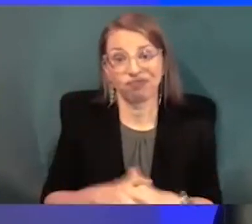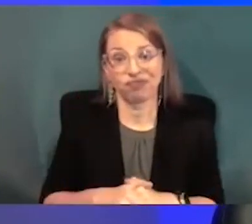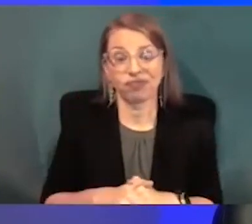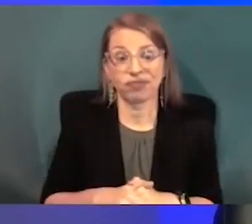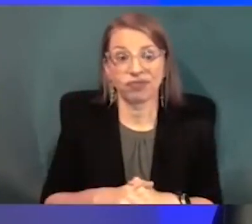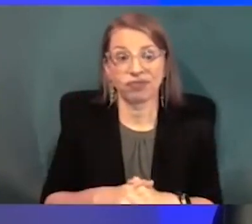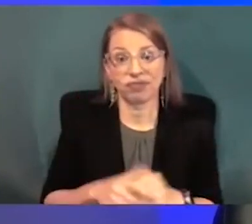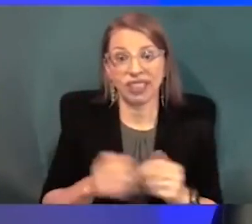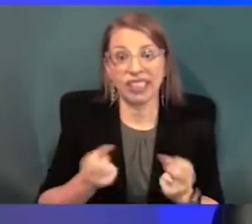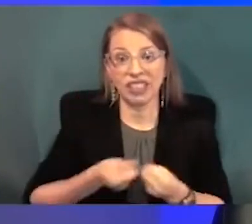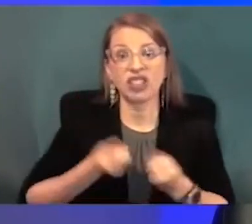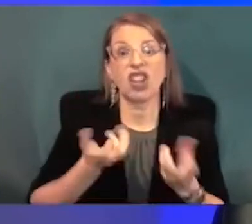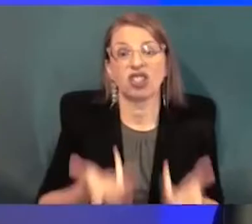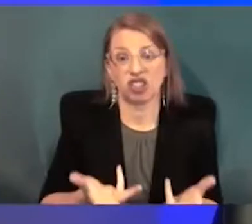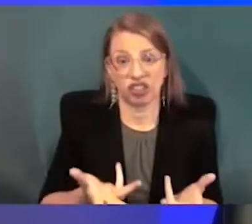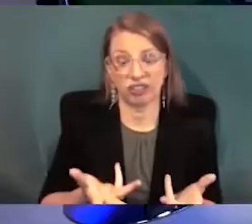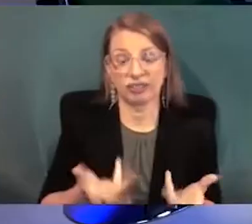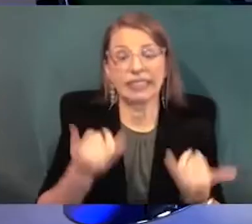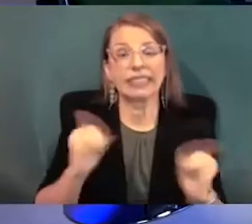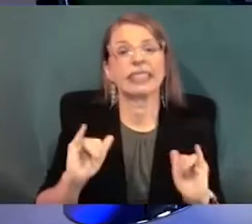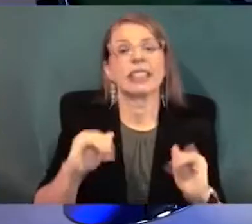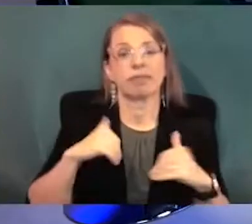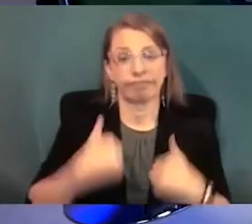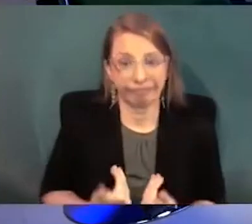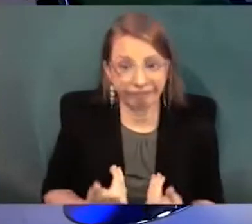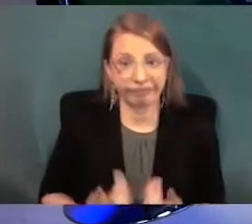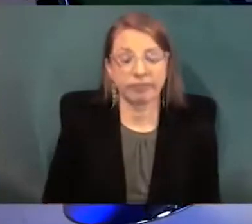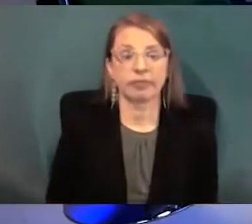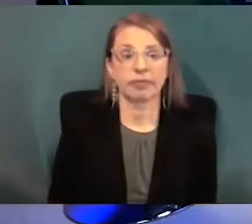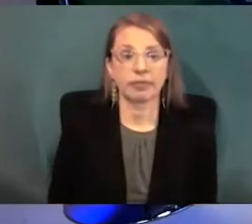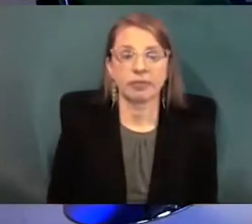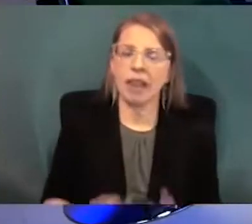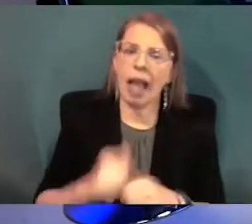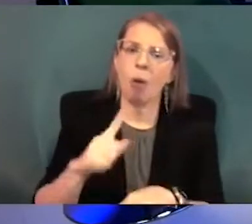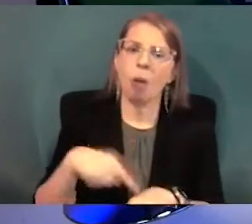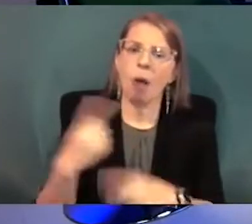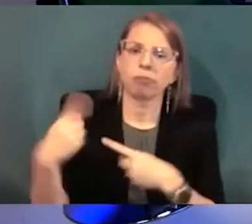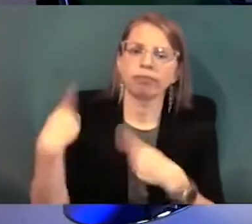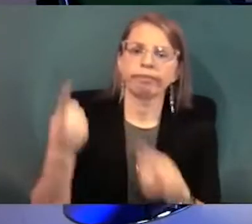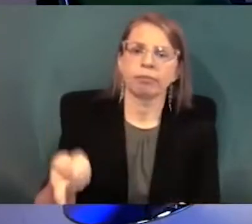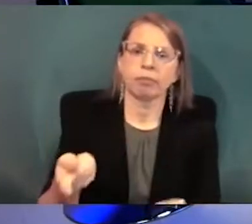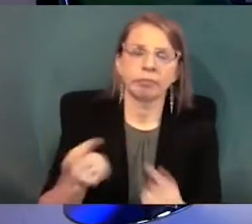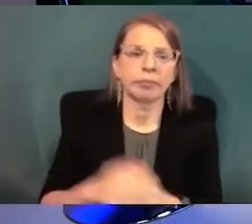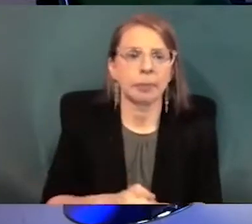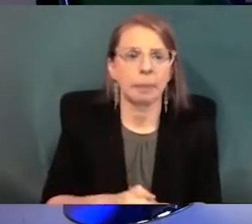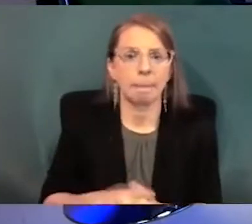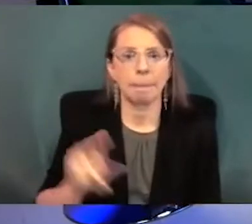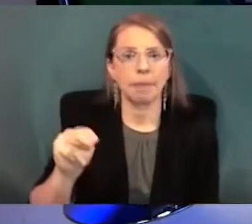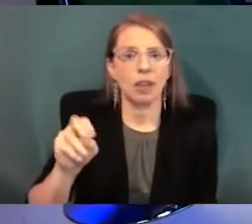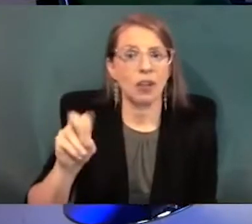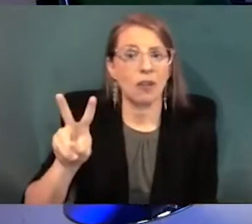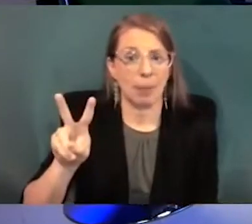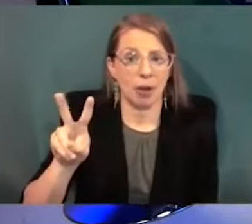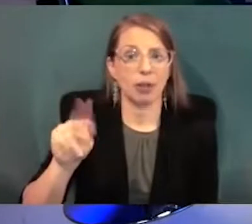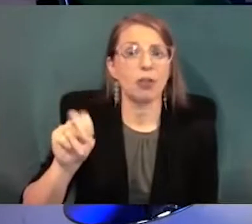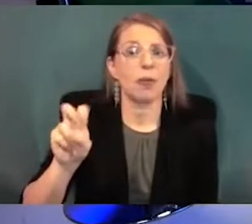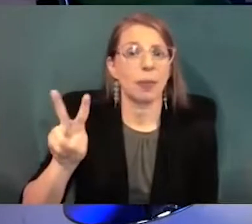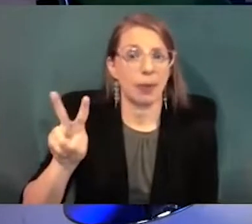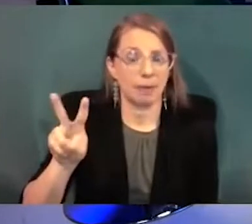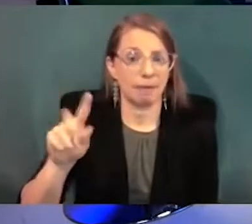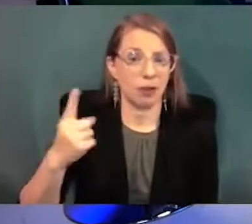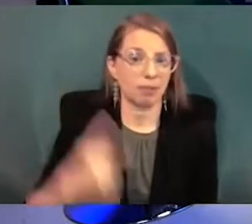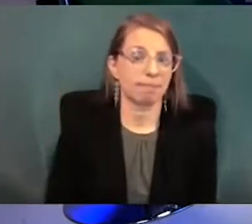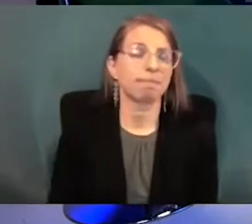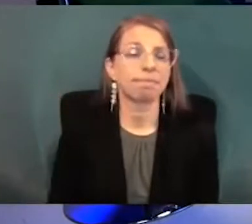exhaustion is there. Yeah, that's good. And how long has it been for you with the exhaustion? November Okay, that's 1st. a long time. Has it